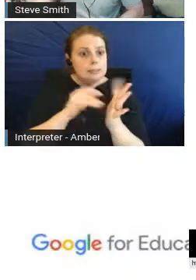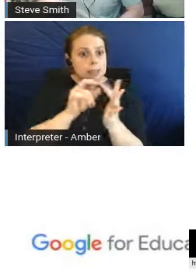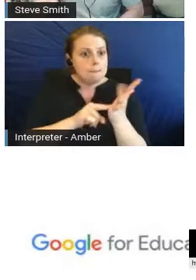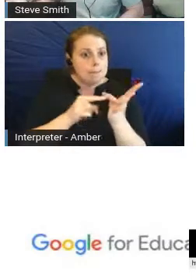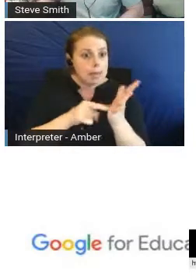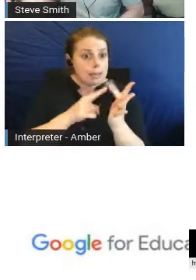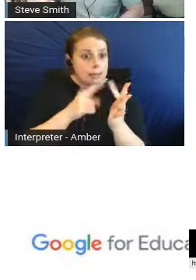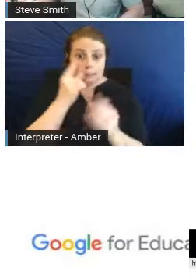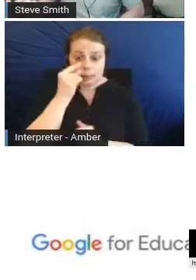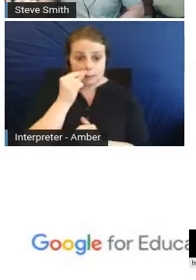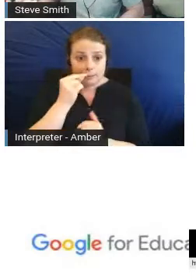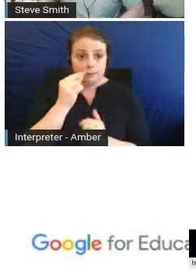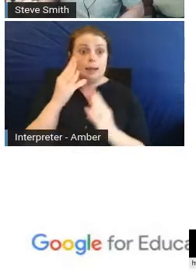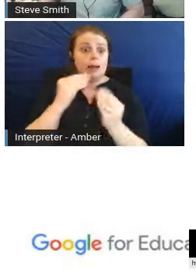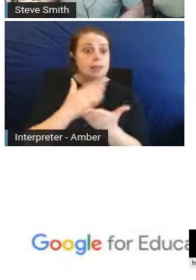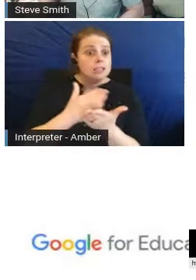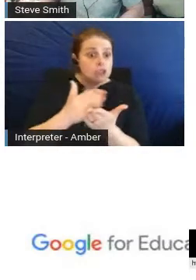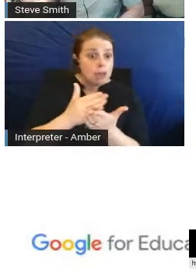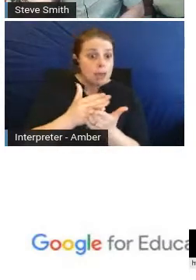that people can then edit.